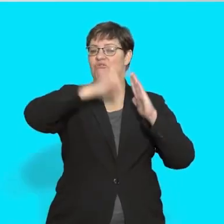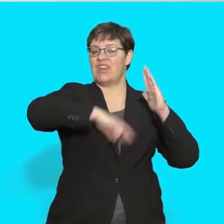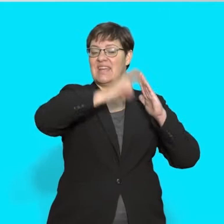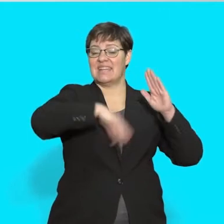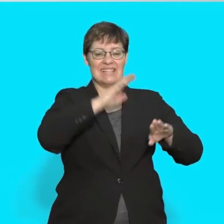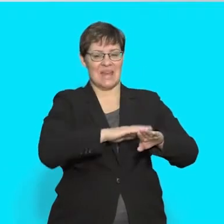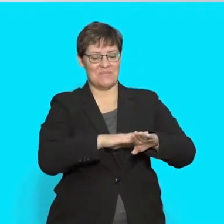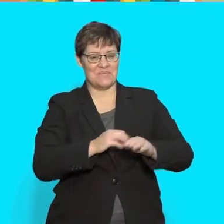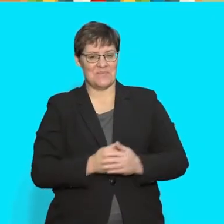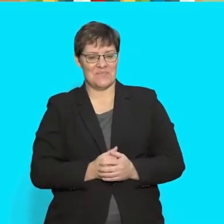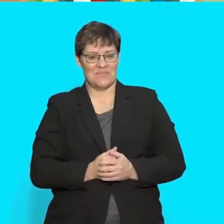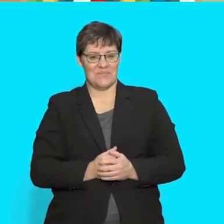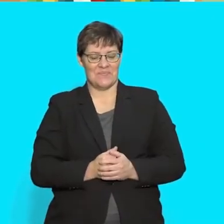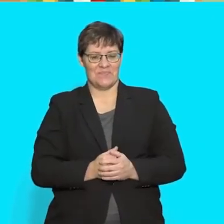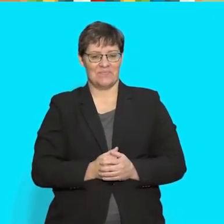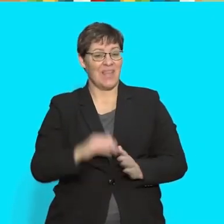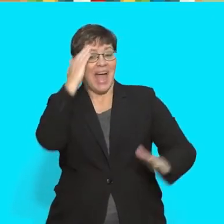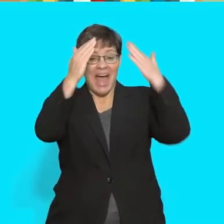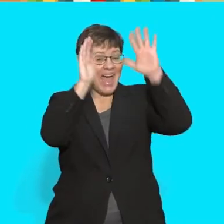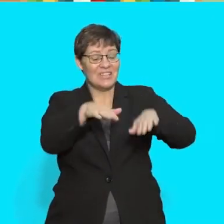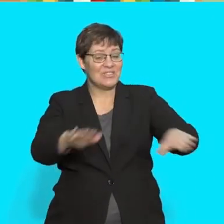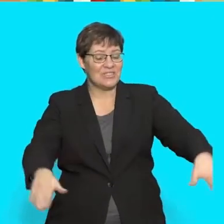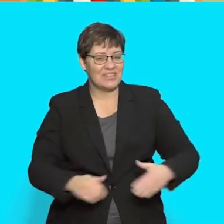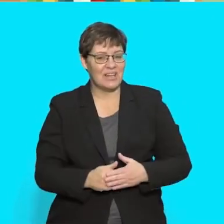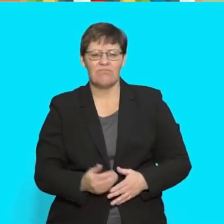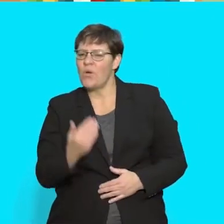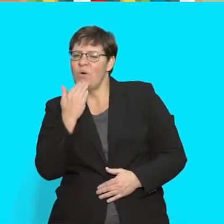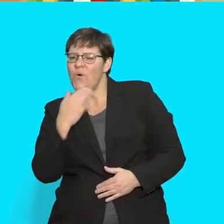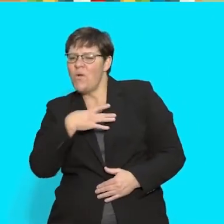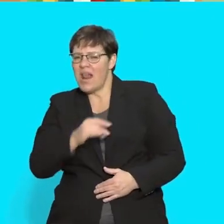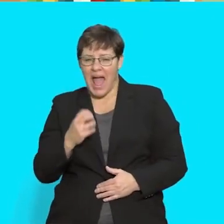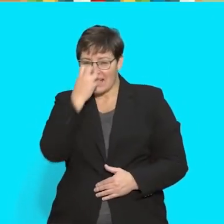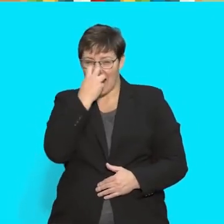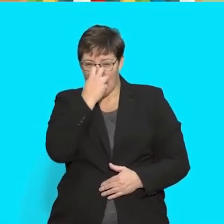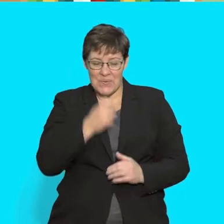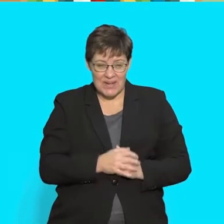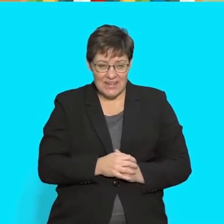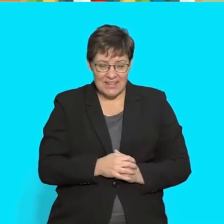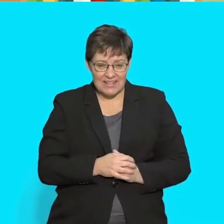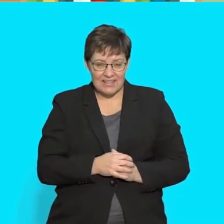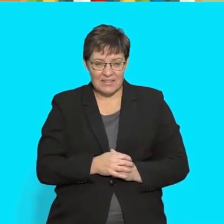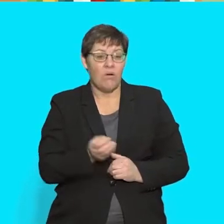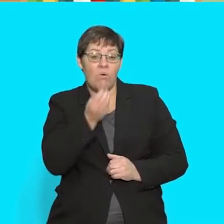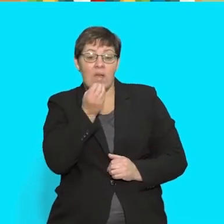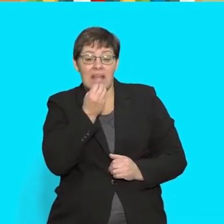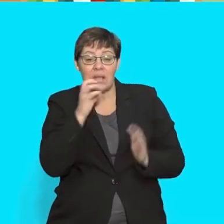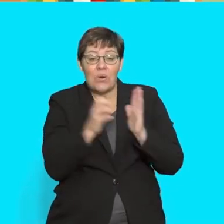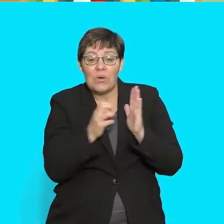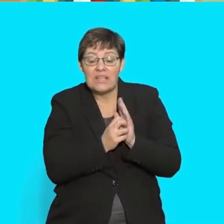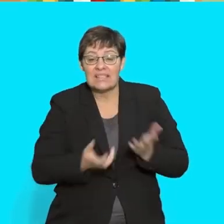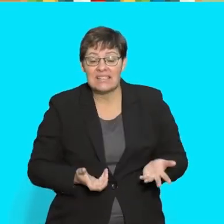Reading time. Hello, children. Who likes clowns? Who likes eating